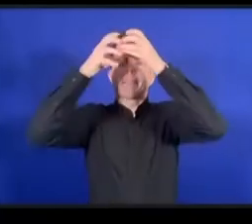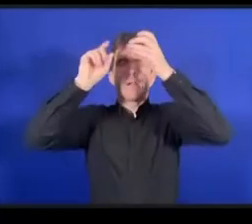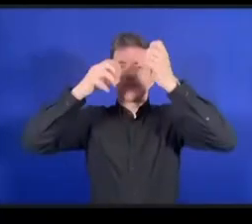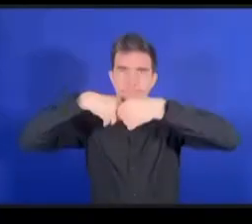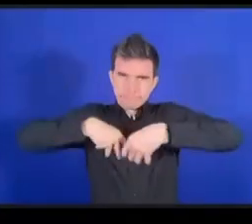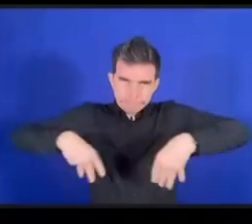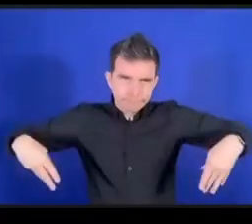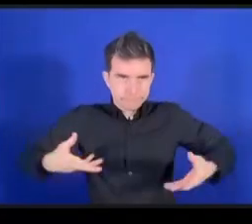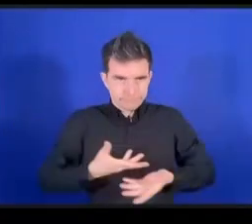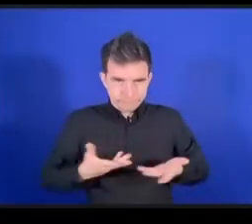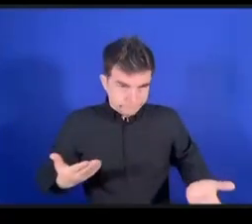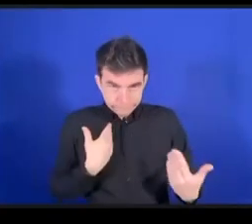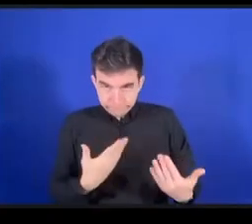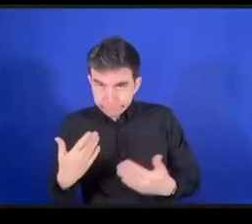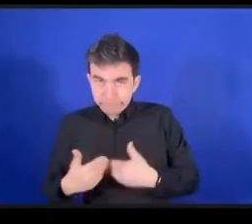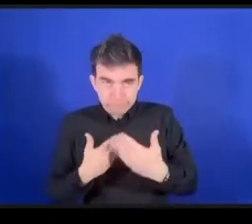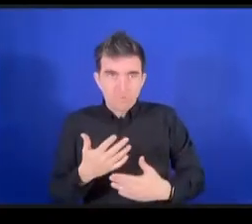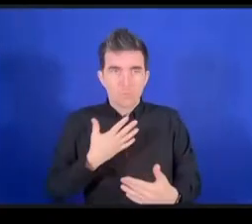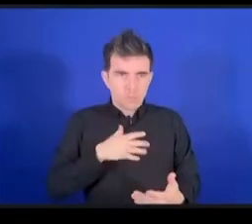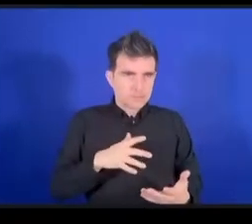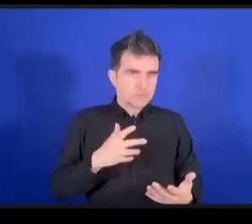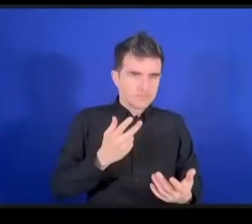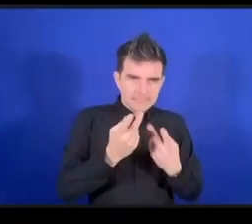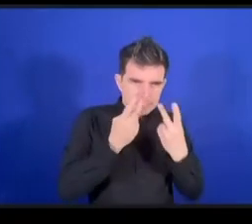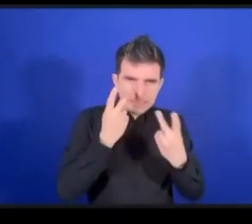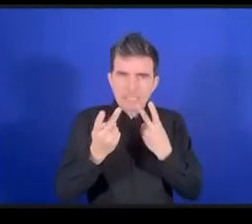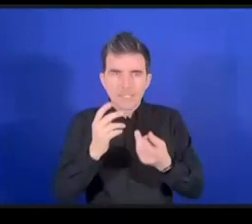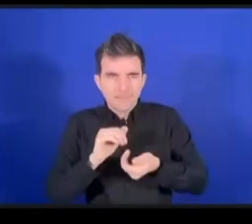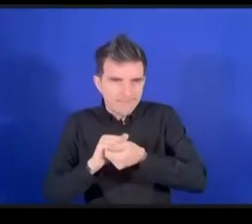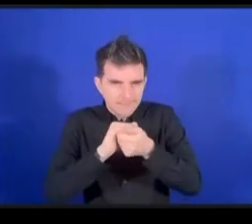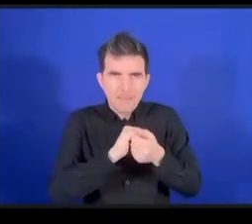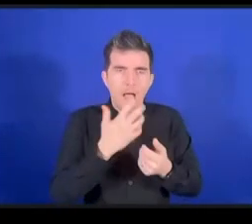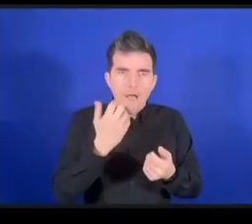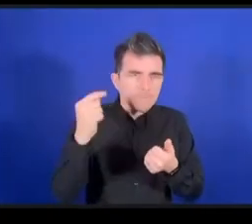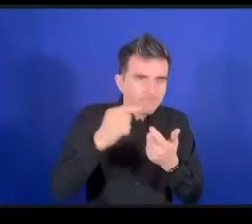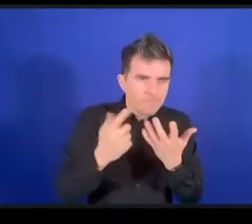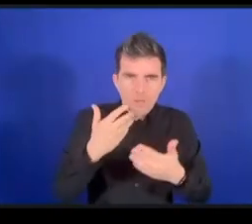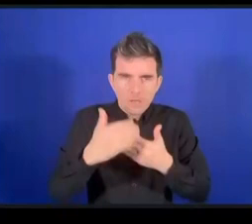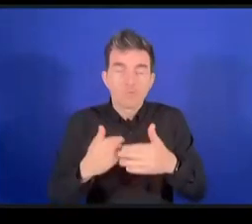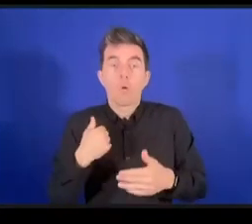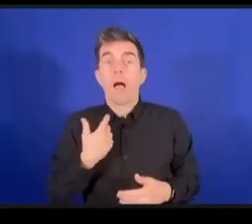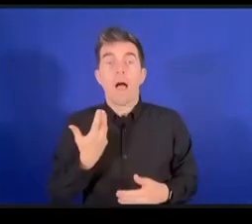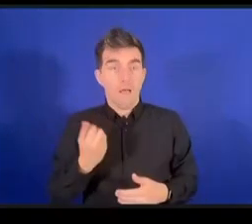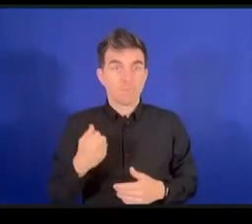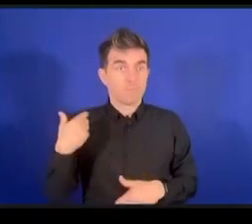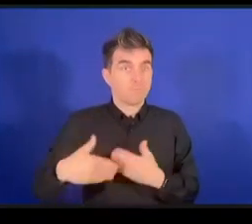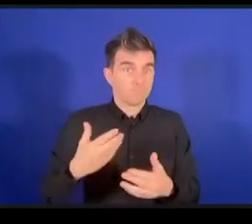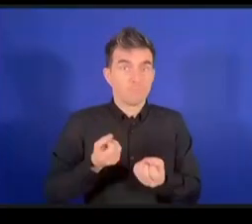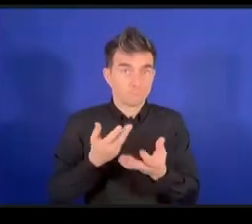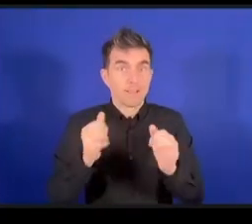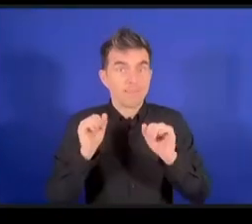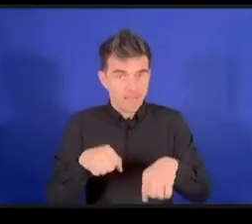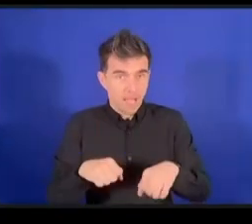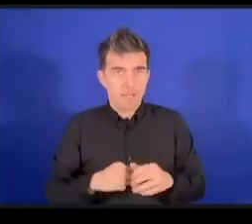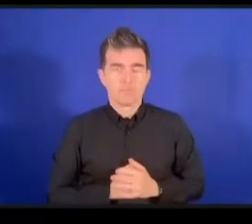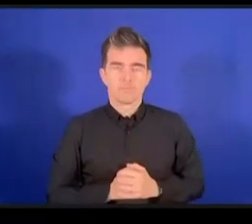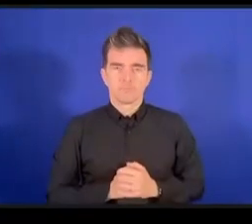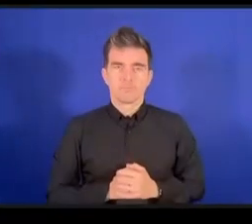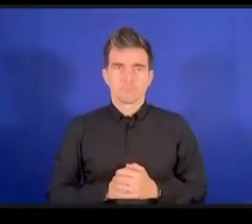forward. We have to combine the top down with the bottom up. And with that, I thank you all for